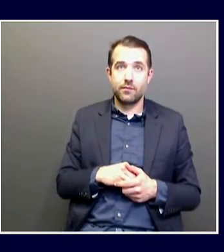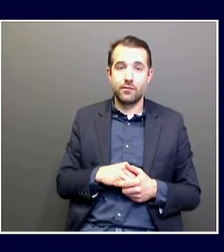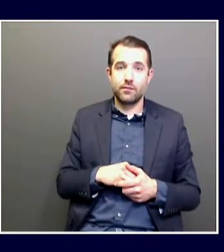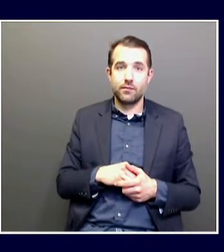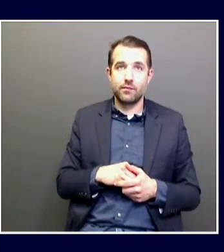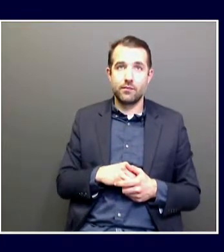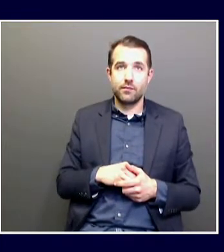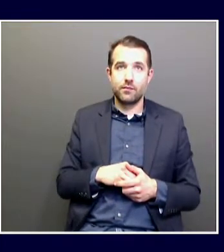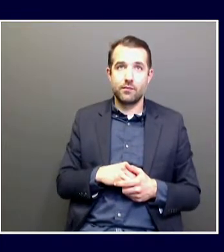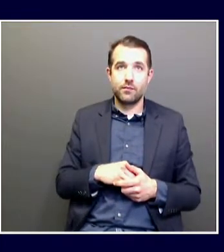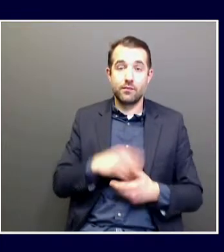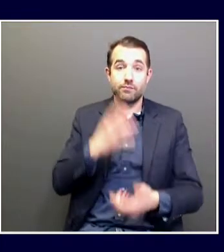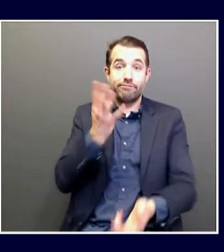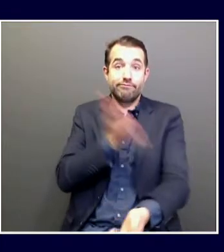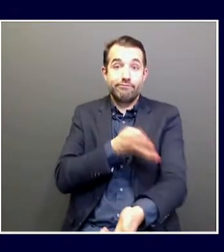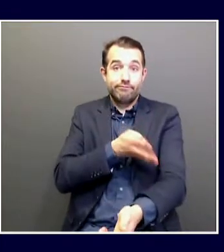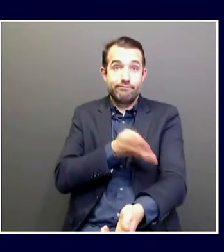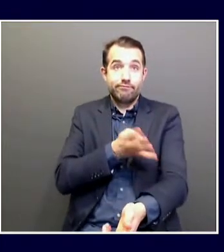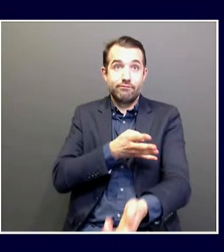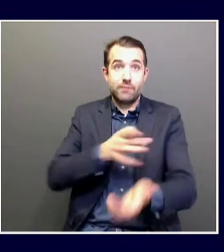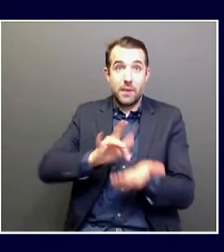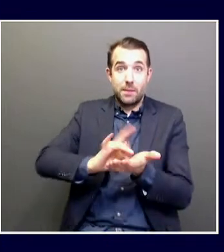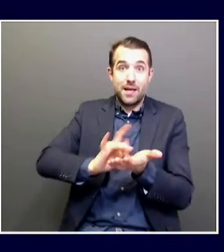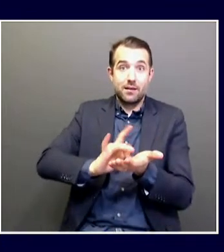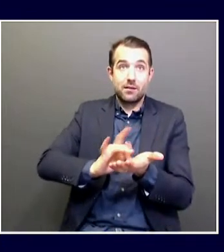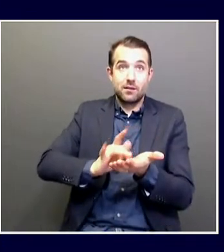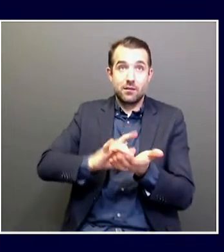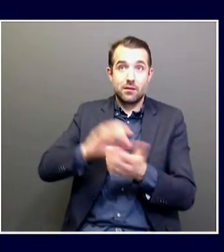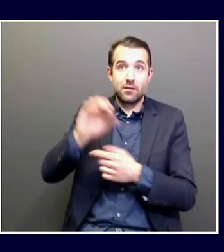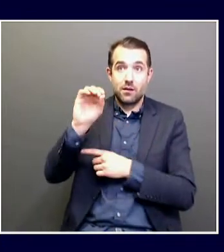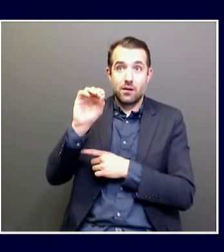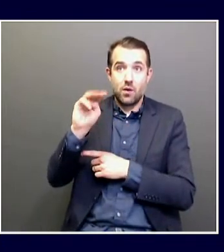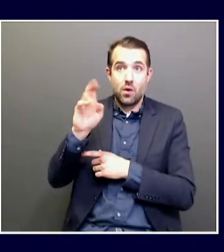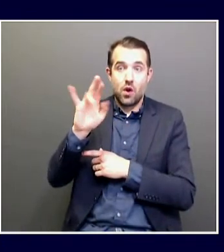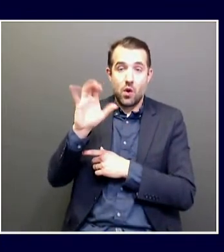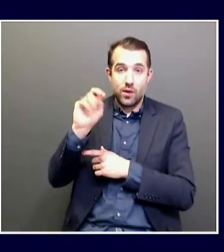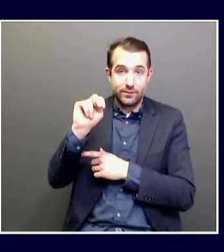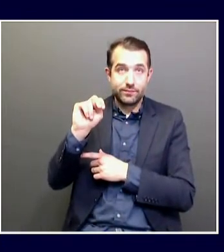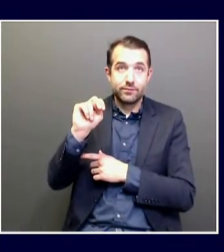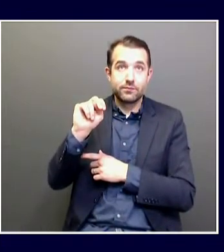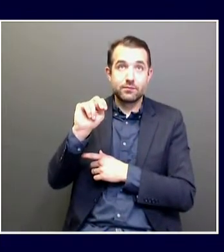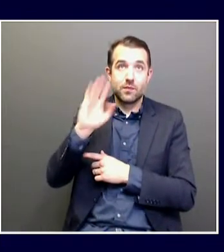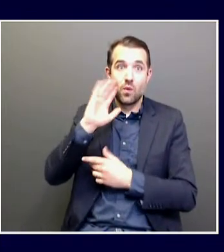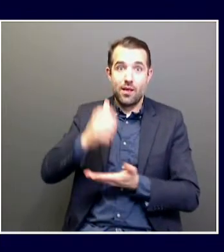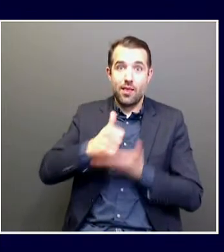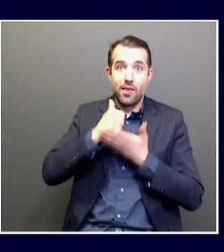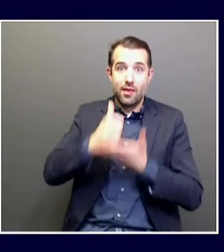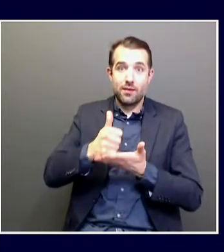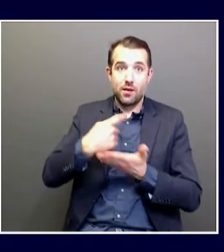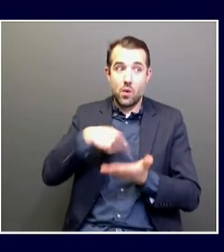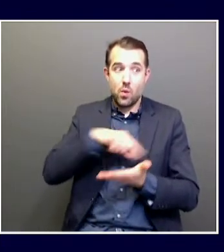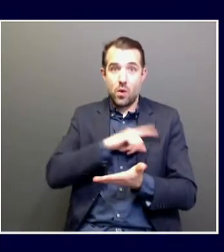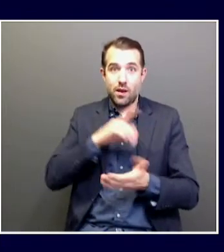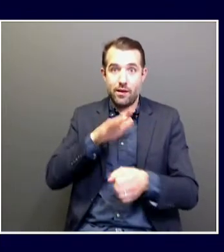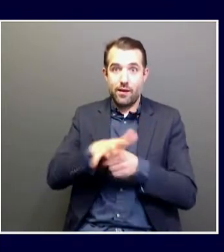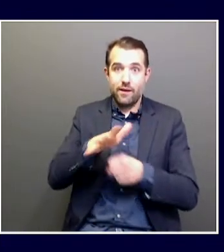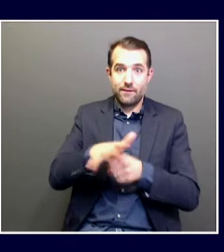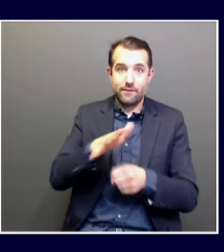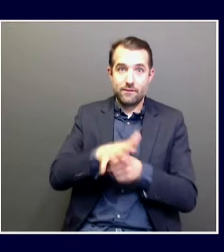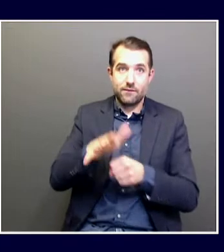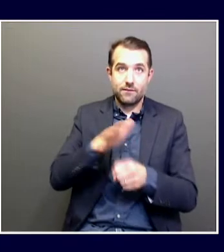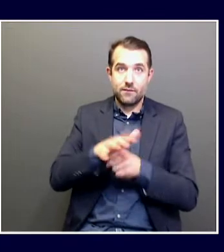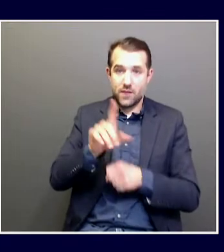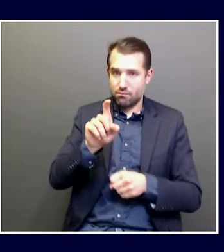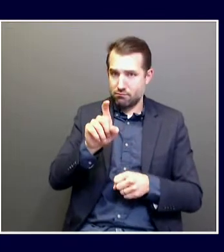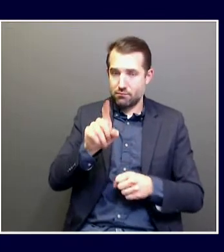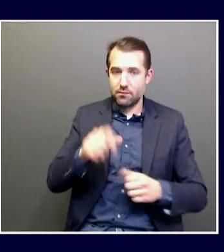enough of these treatments to treat numerous new Omicron patients who get this variant? And how does access in Maine compare to the